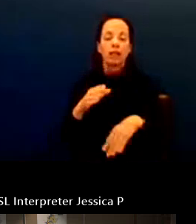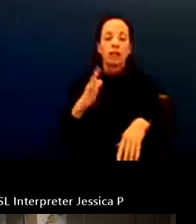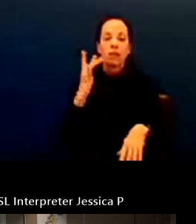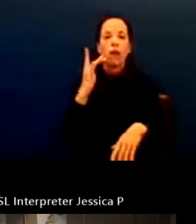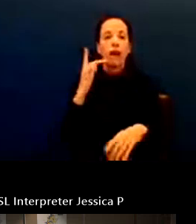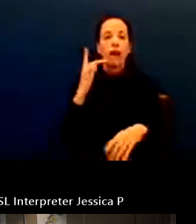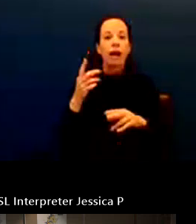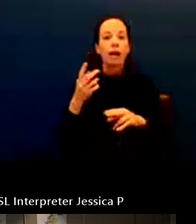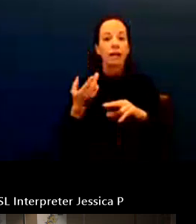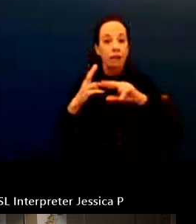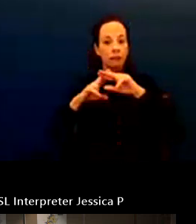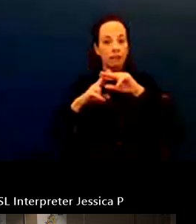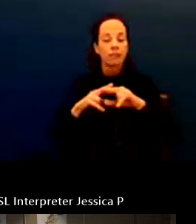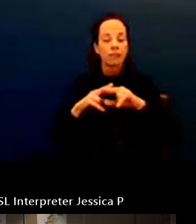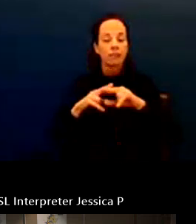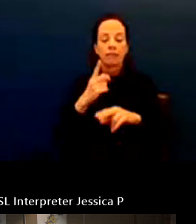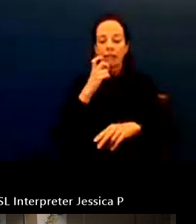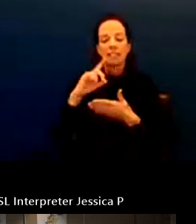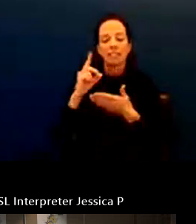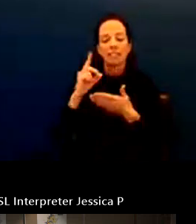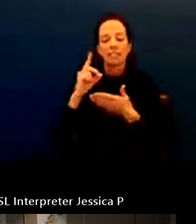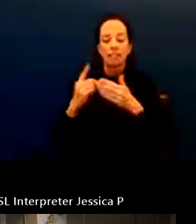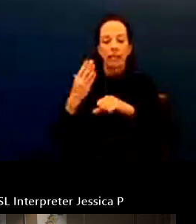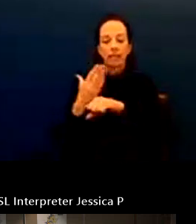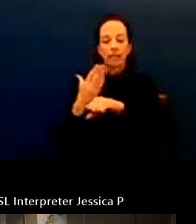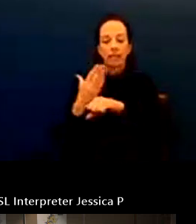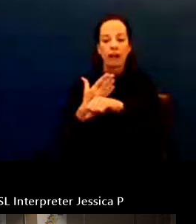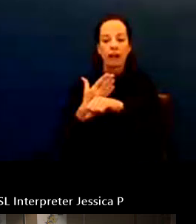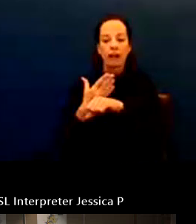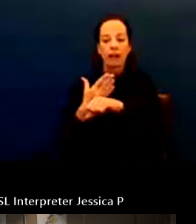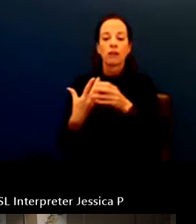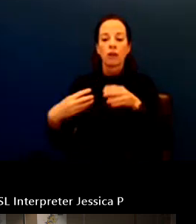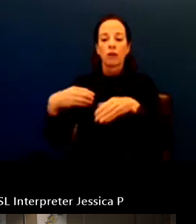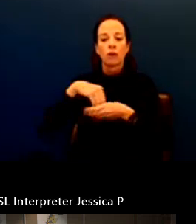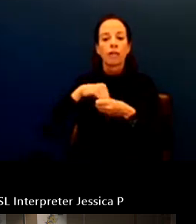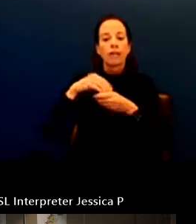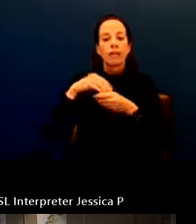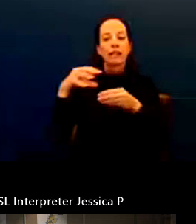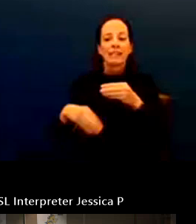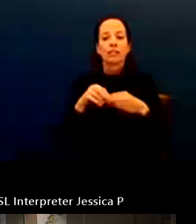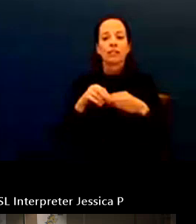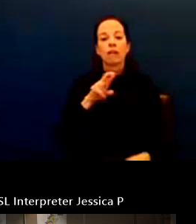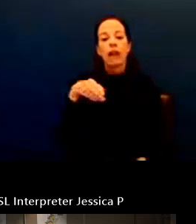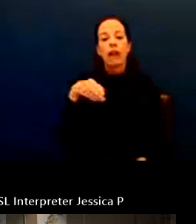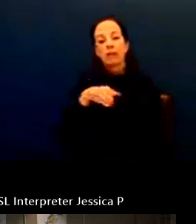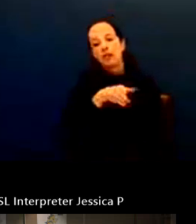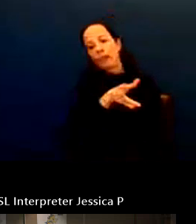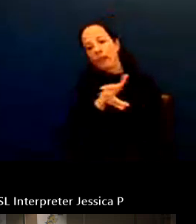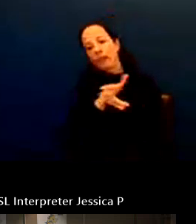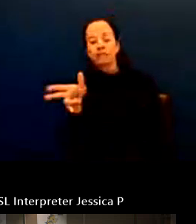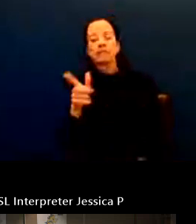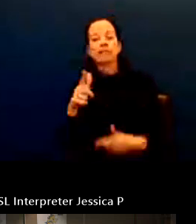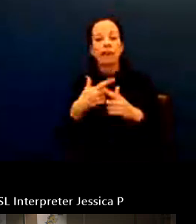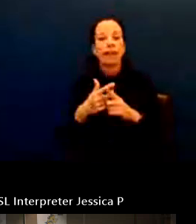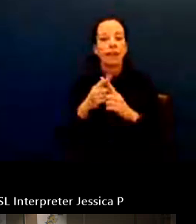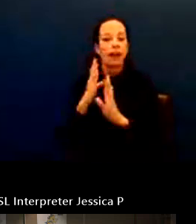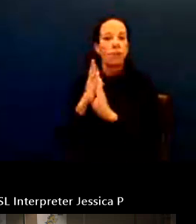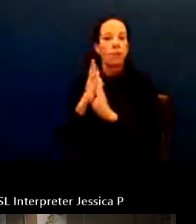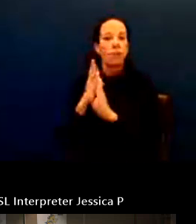refinements, including the addition of right turn lanes and a sound wall for environmental mitigation, which